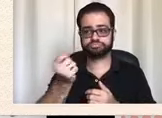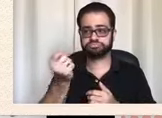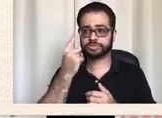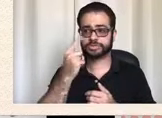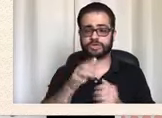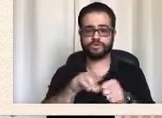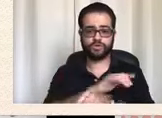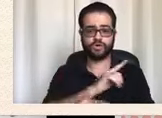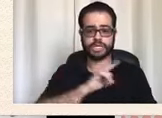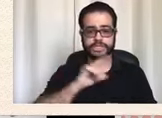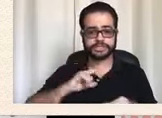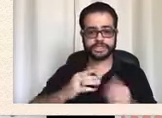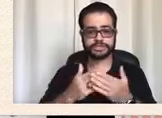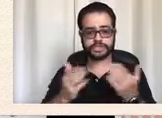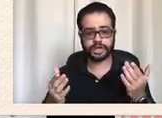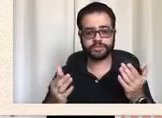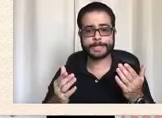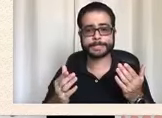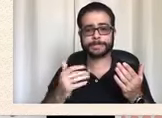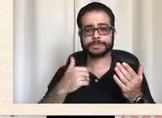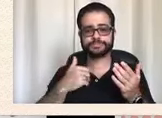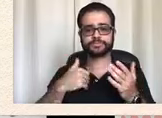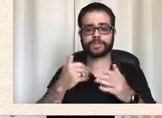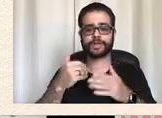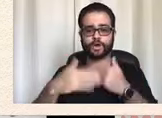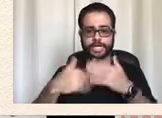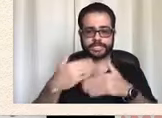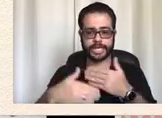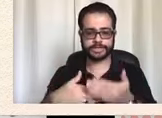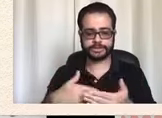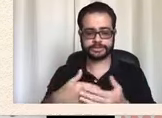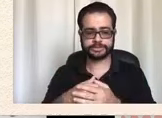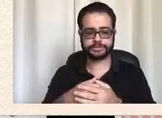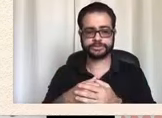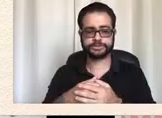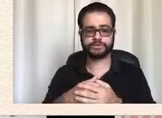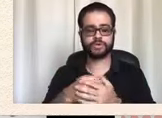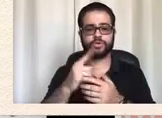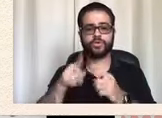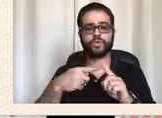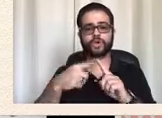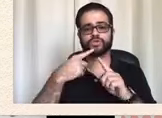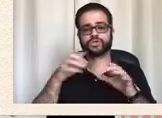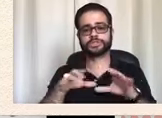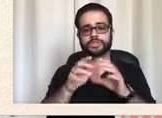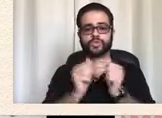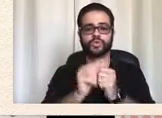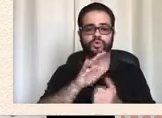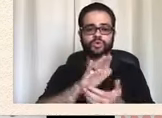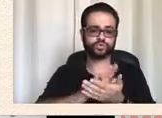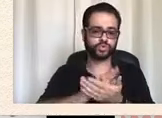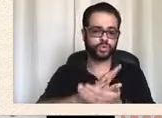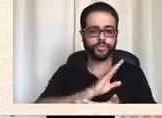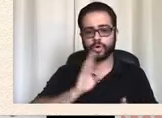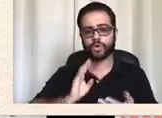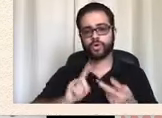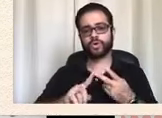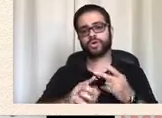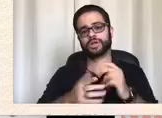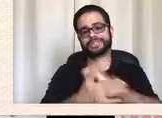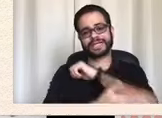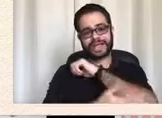stuff, you know, there are different processes from when you're dealing with your school board, your county commission, your state